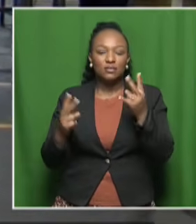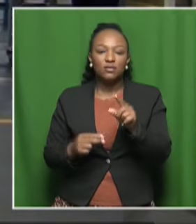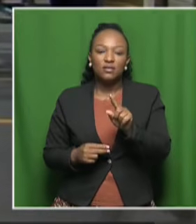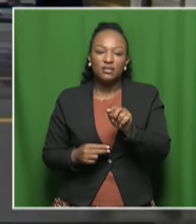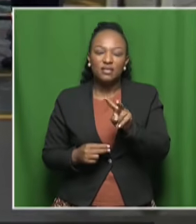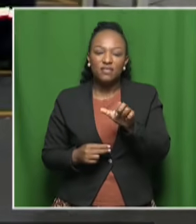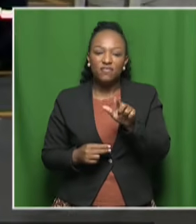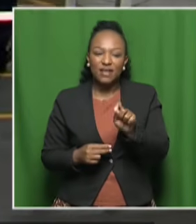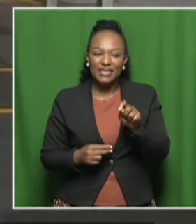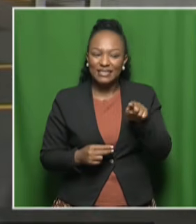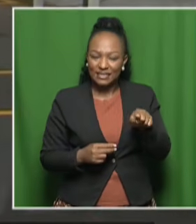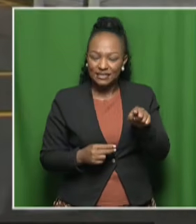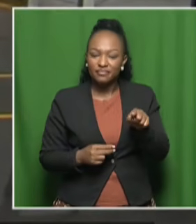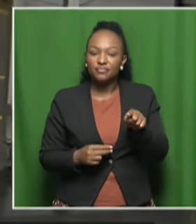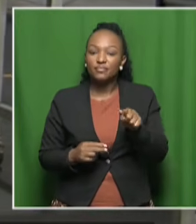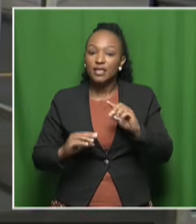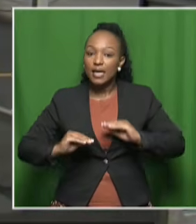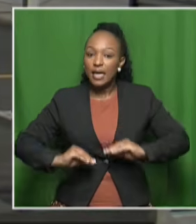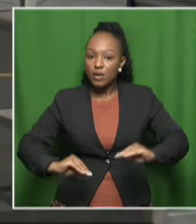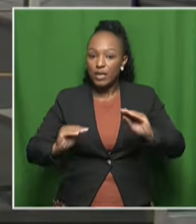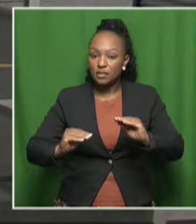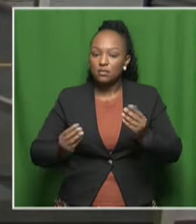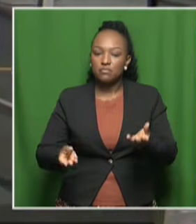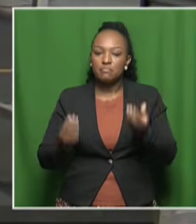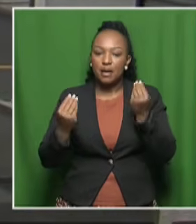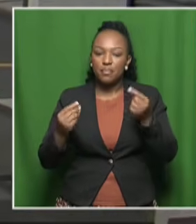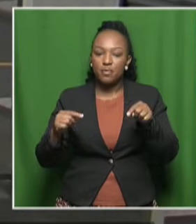TVET colleges and the education that you get here.